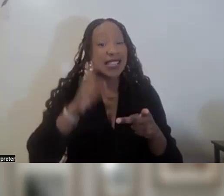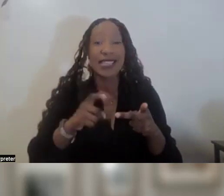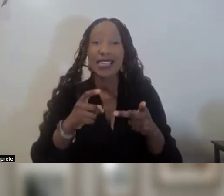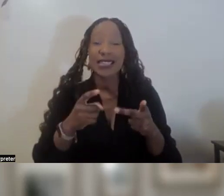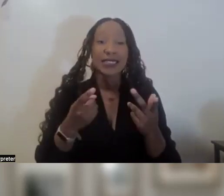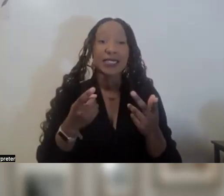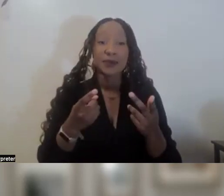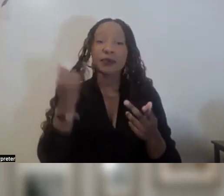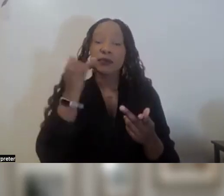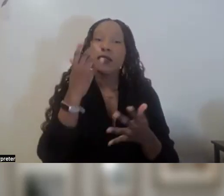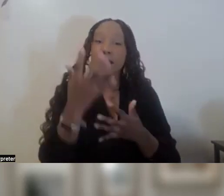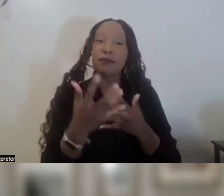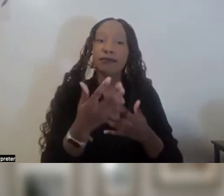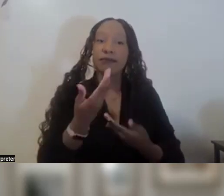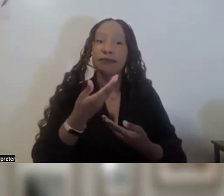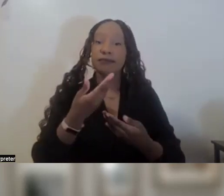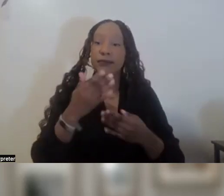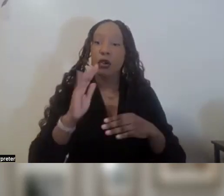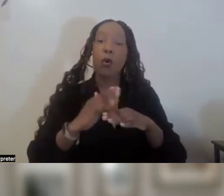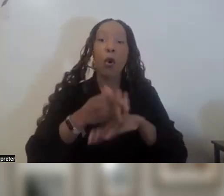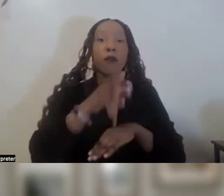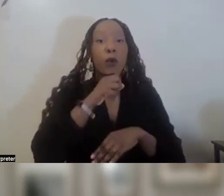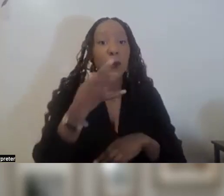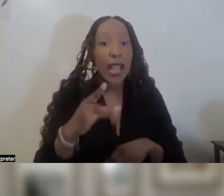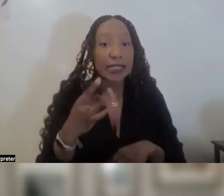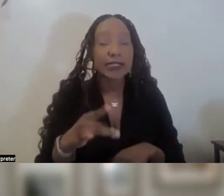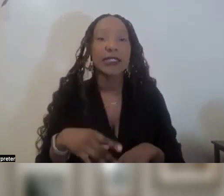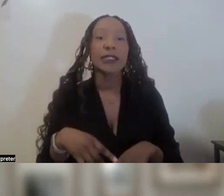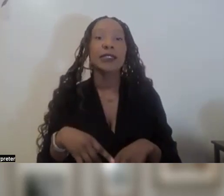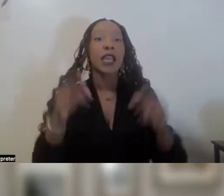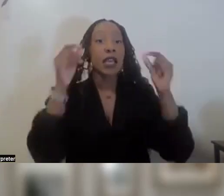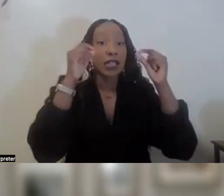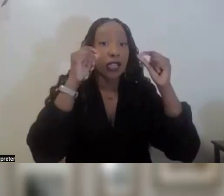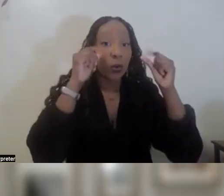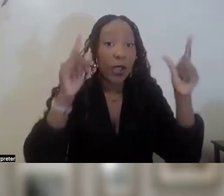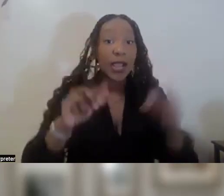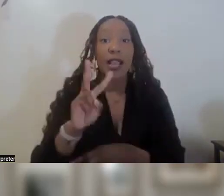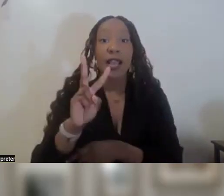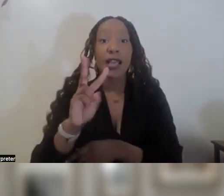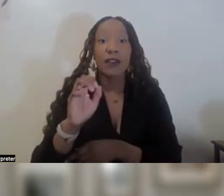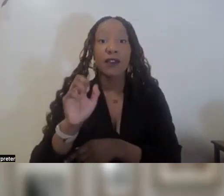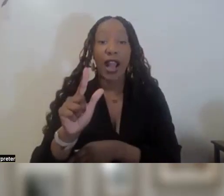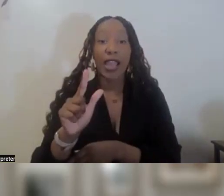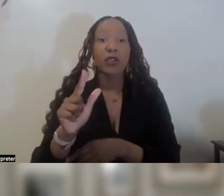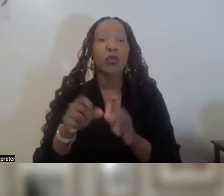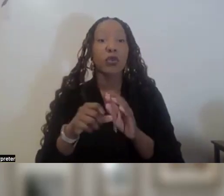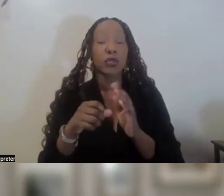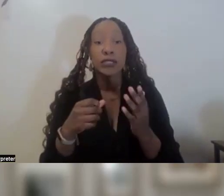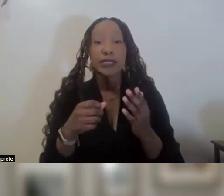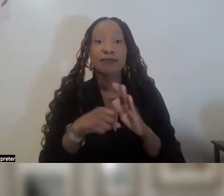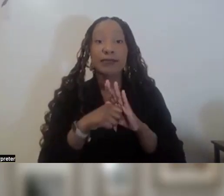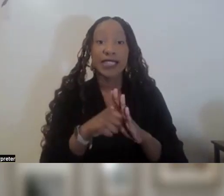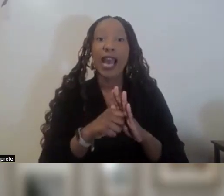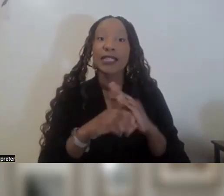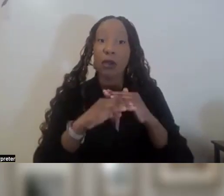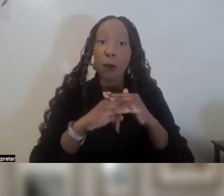criteria above the age of 18, they're alert, their vital signs are within a normal range, they're not suicidal, they're not combative.